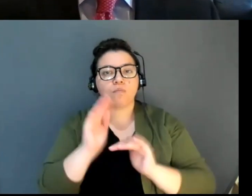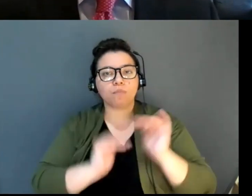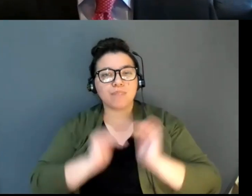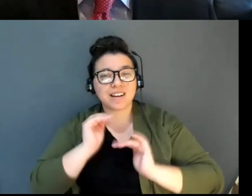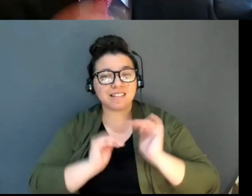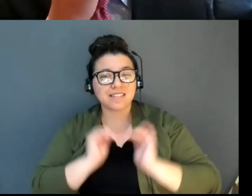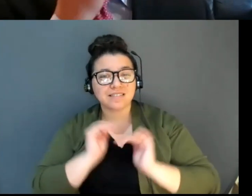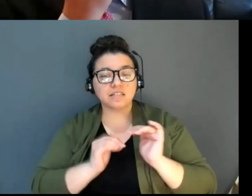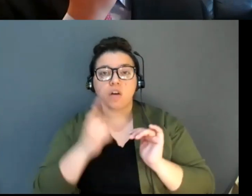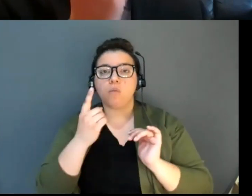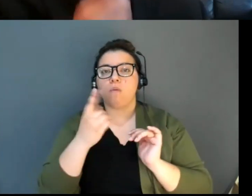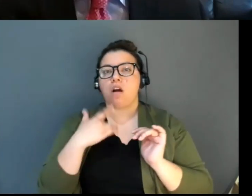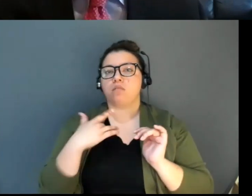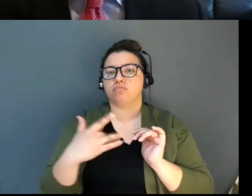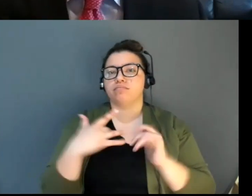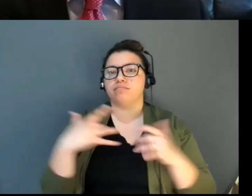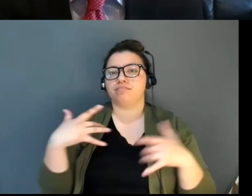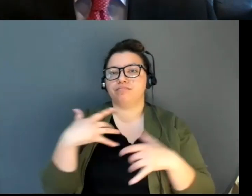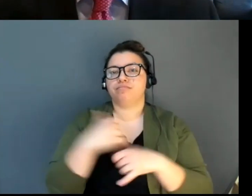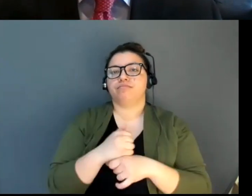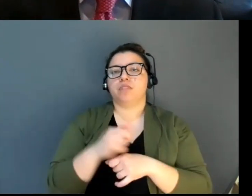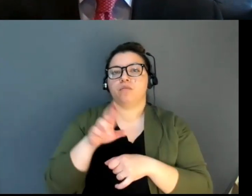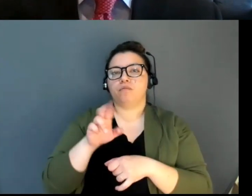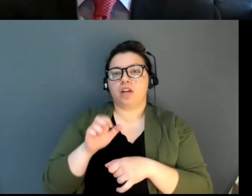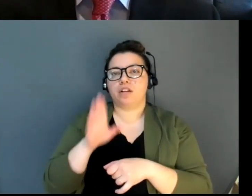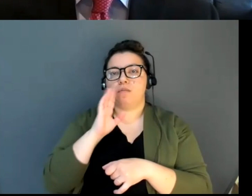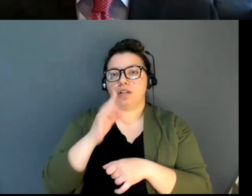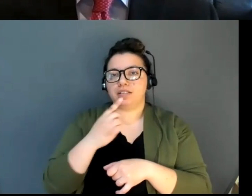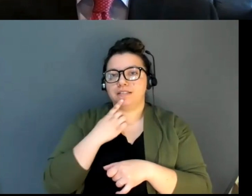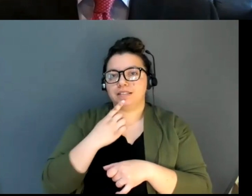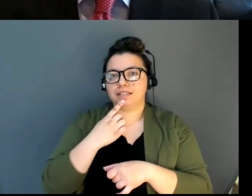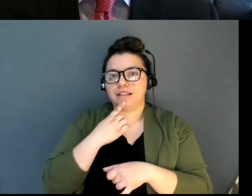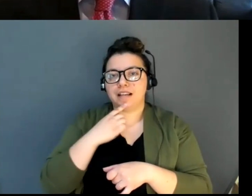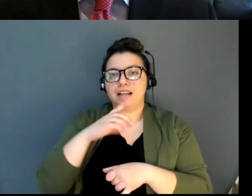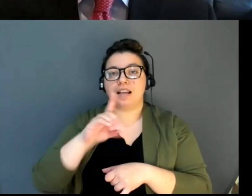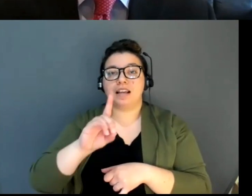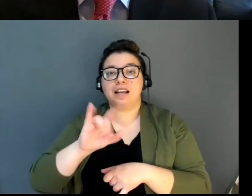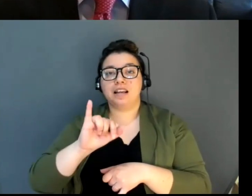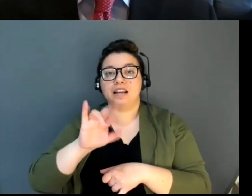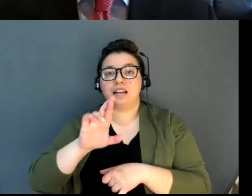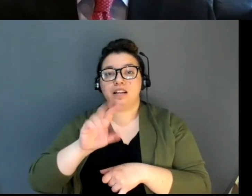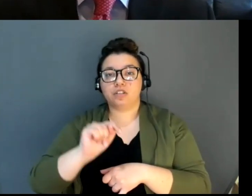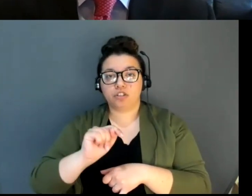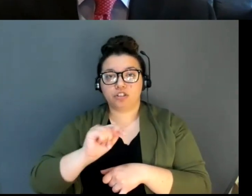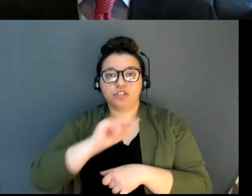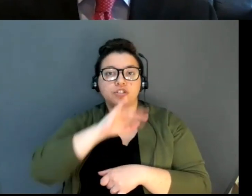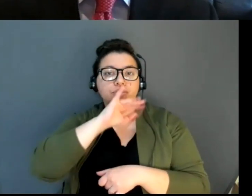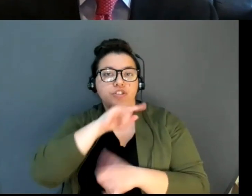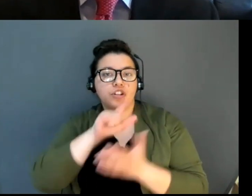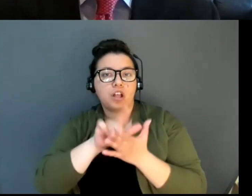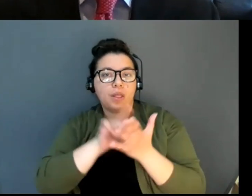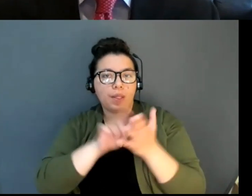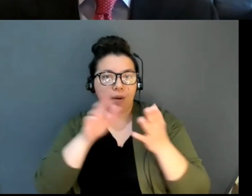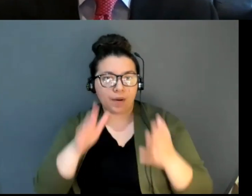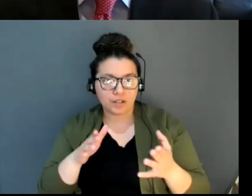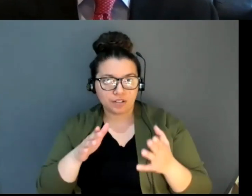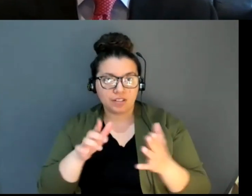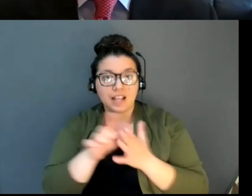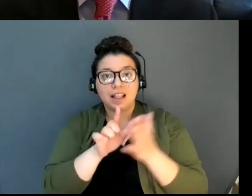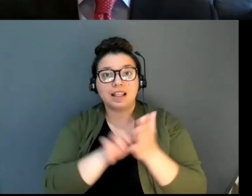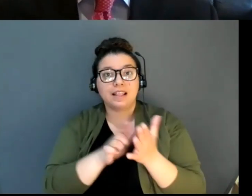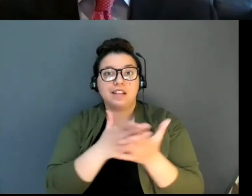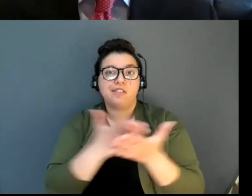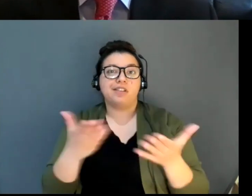the abbreviations that real estate lawyers sometimes use is we're dirt lawyers. We deal with legal matters that have to do with